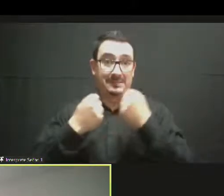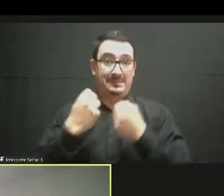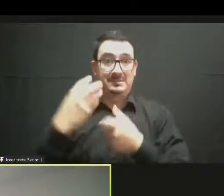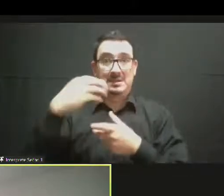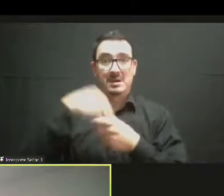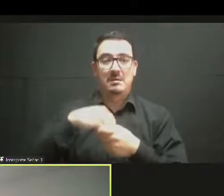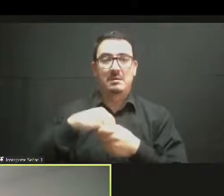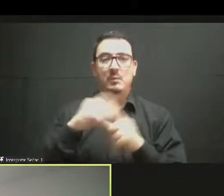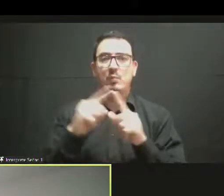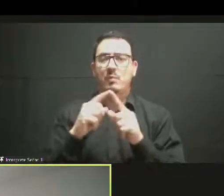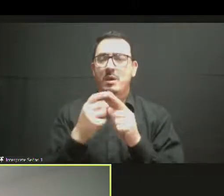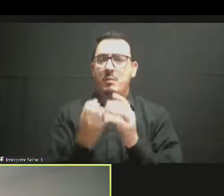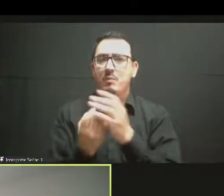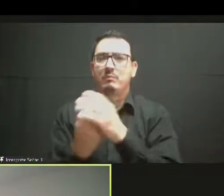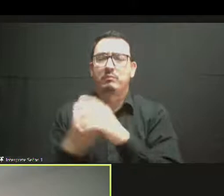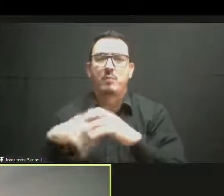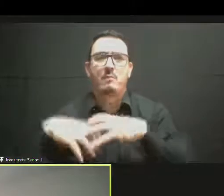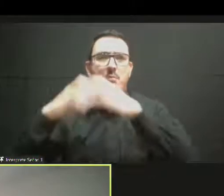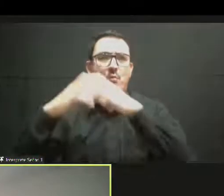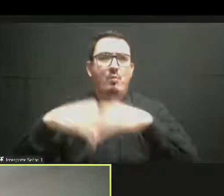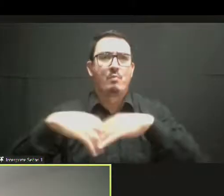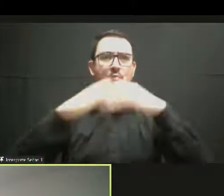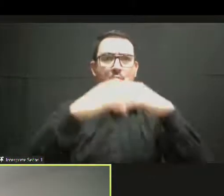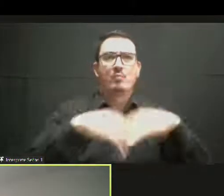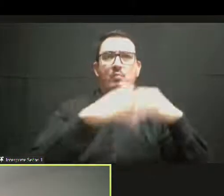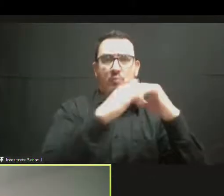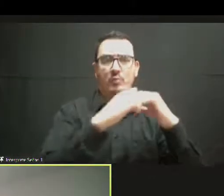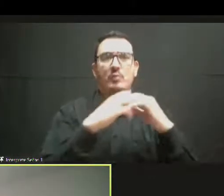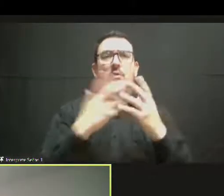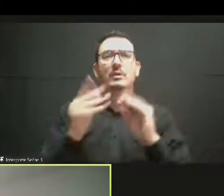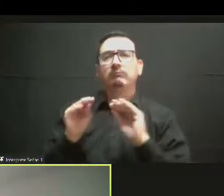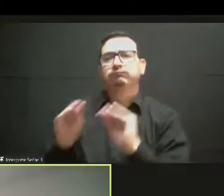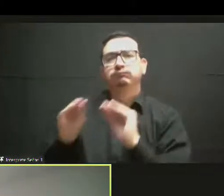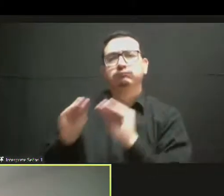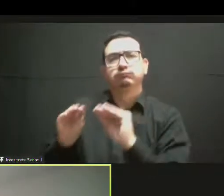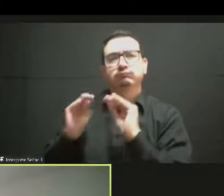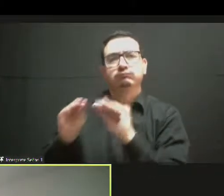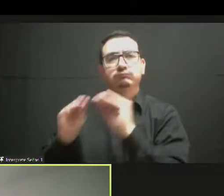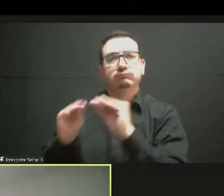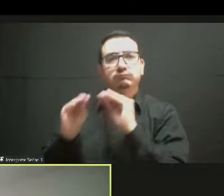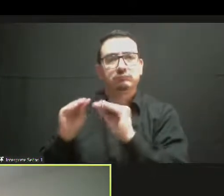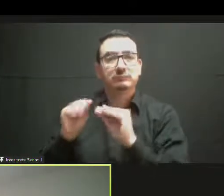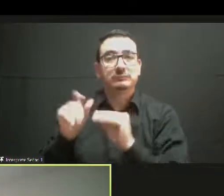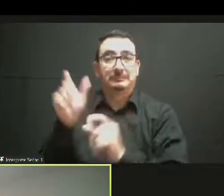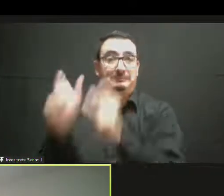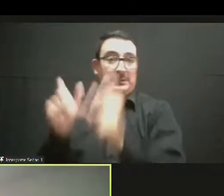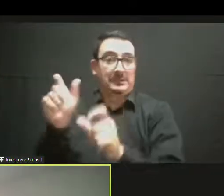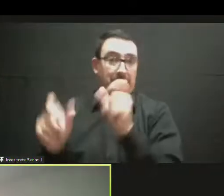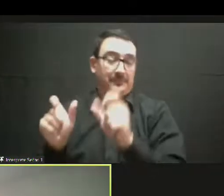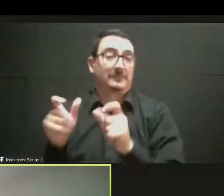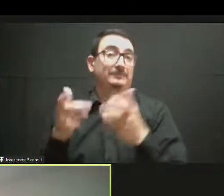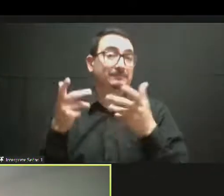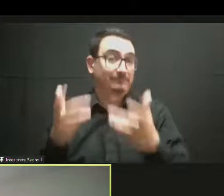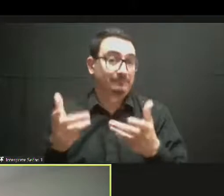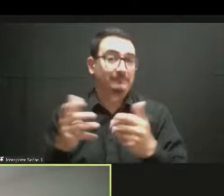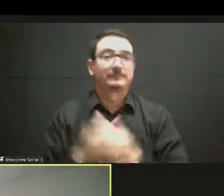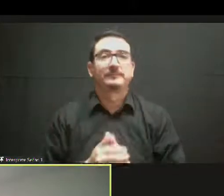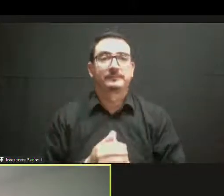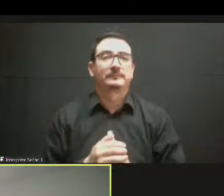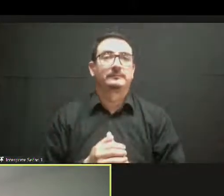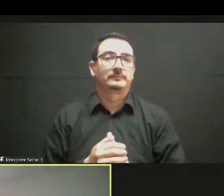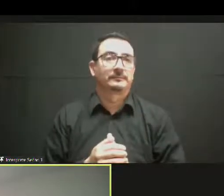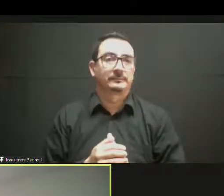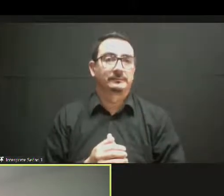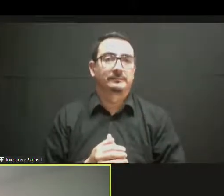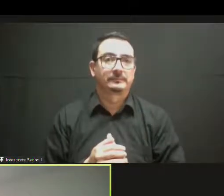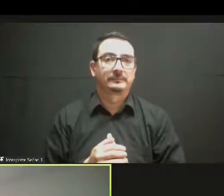lot to learn directly from companies and also translate that to the rest of the economy. So there is where we are right now. I think,